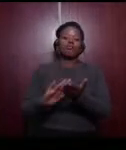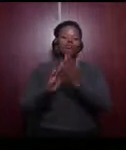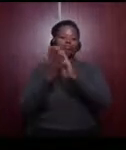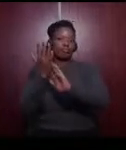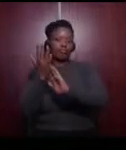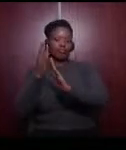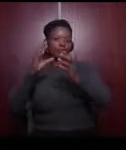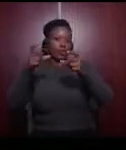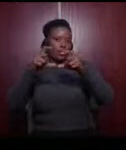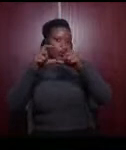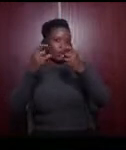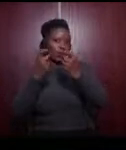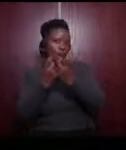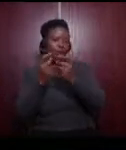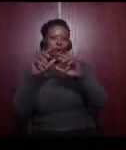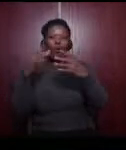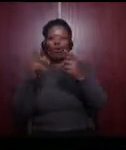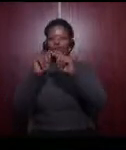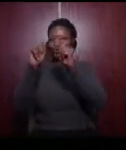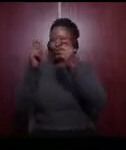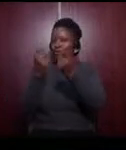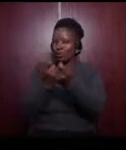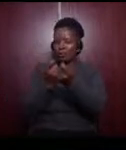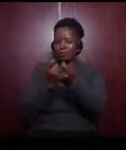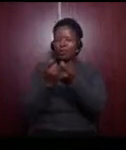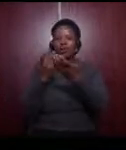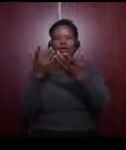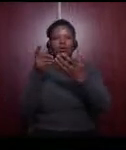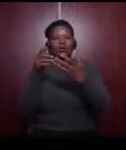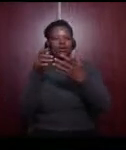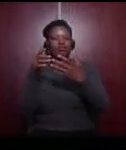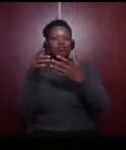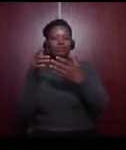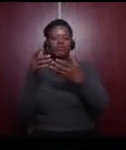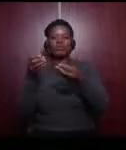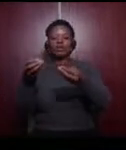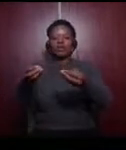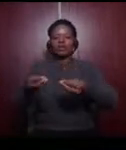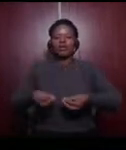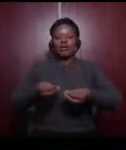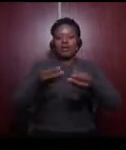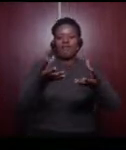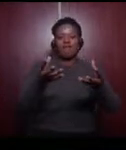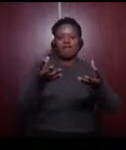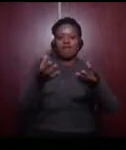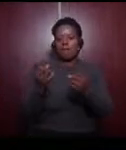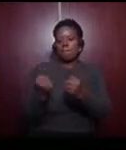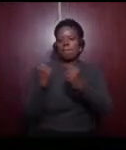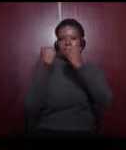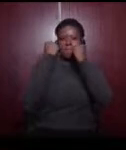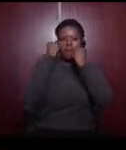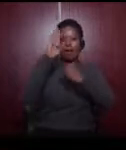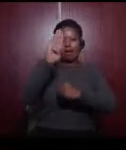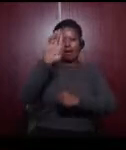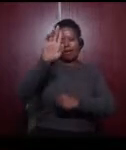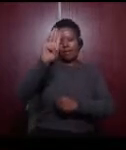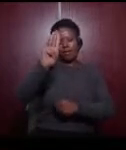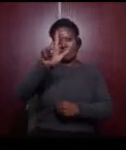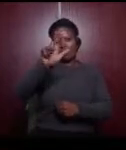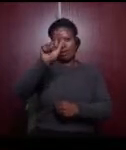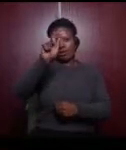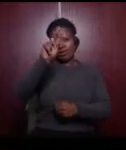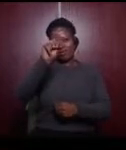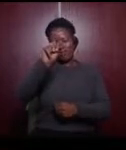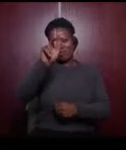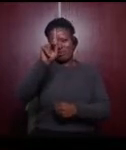management team, or whatever they call them, they only supplied blankets. So I just want to know and understand, what